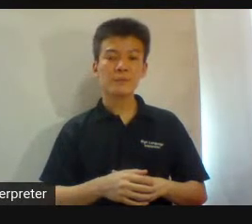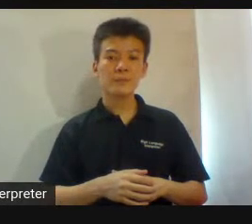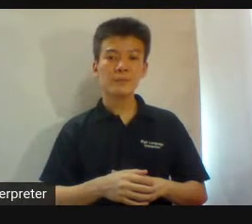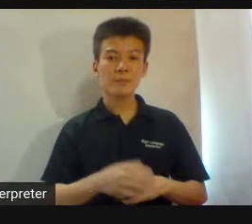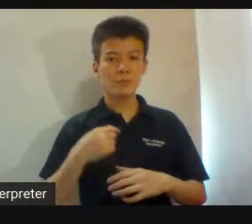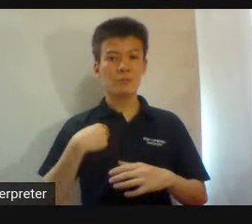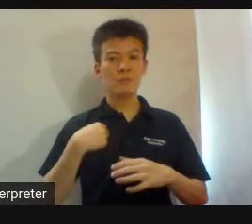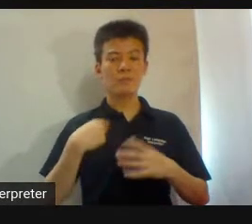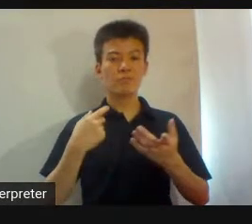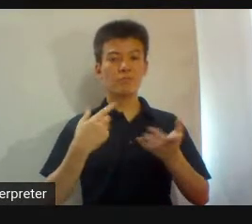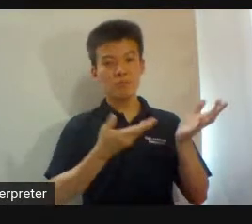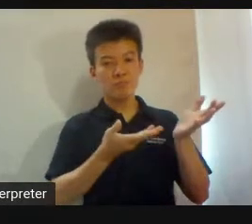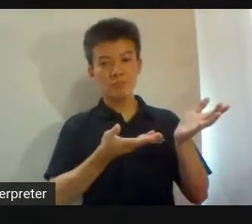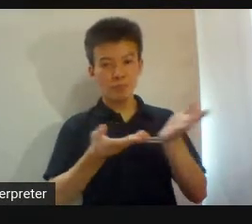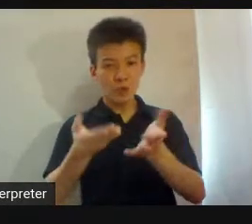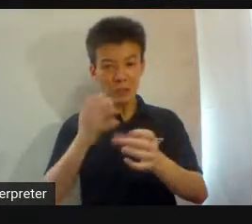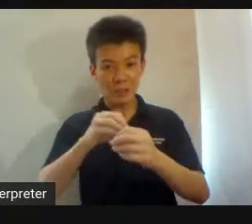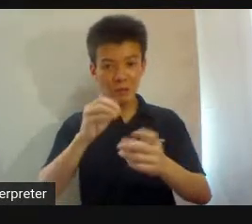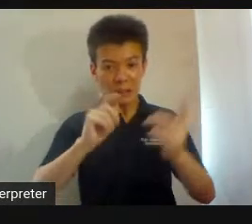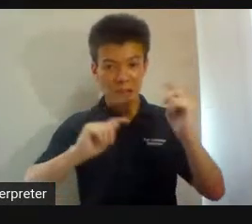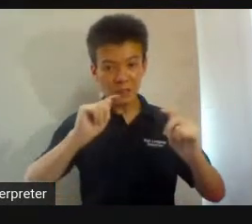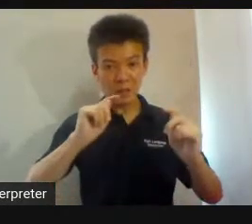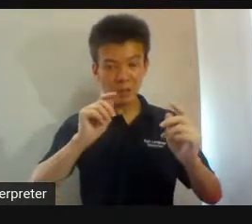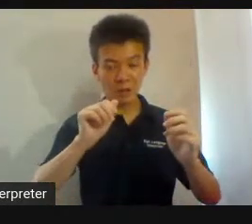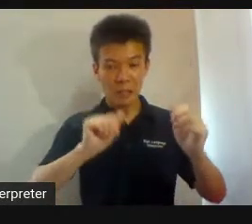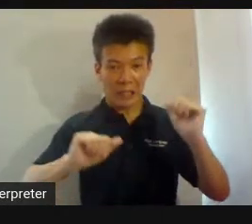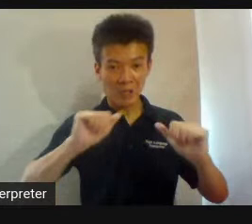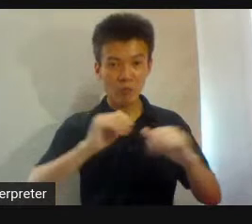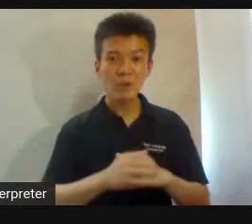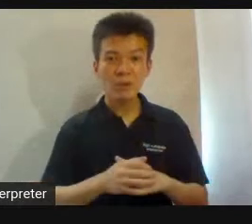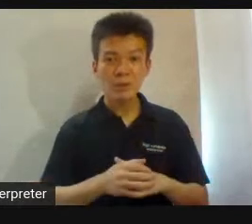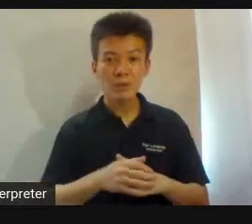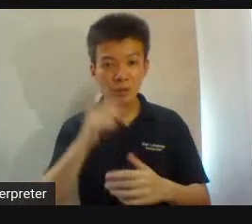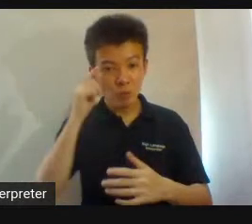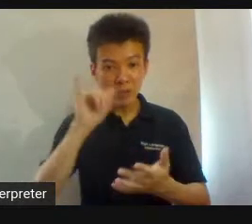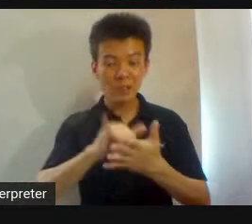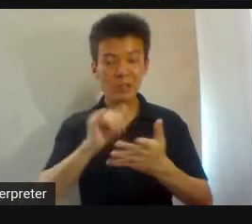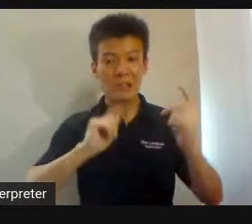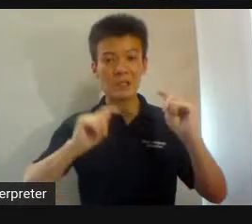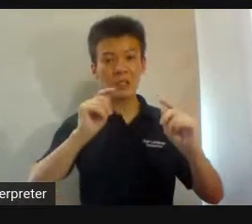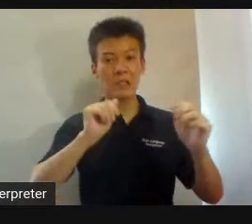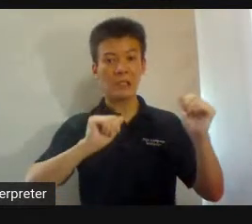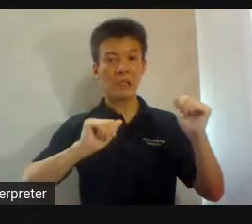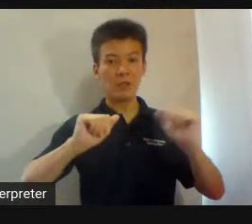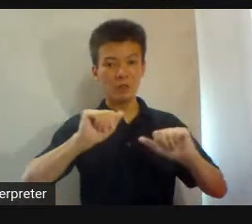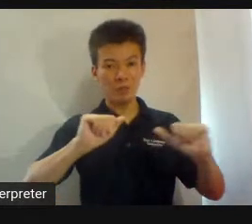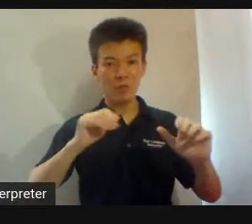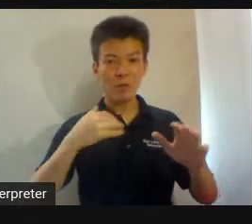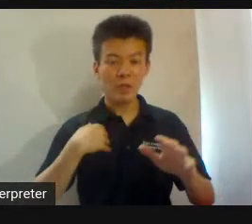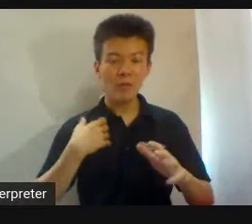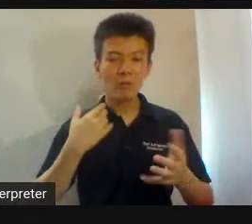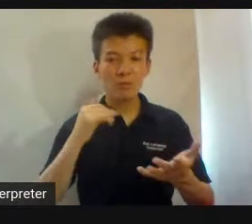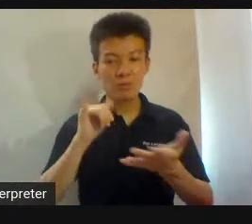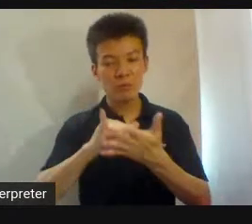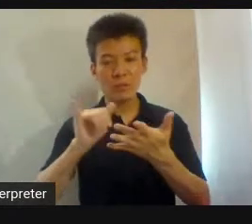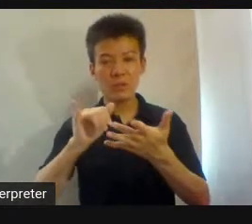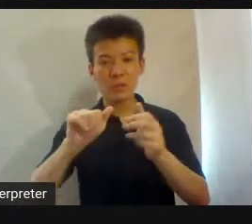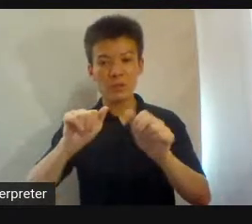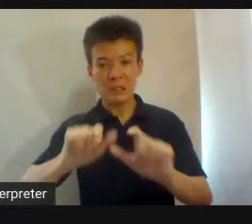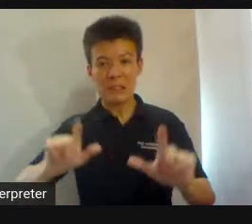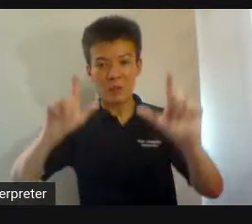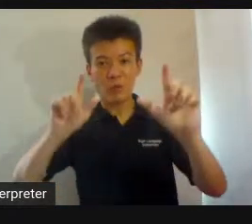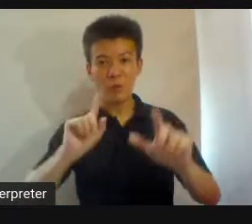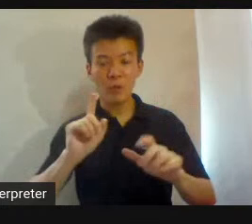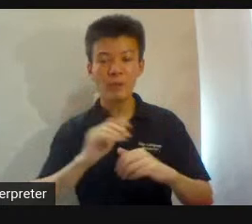we brought in a theater activity, and in the theater activity, we had some kind of a scenario